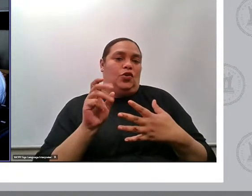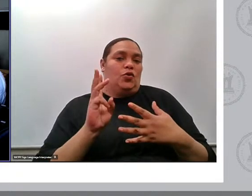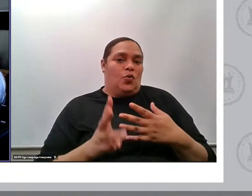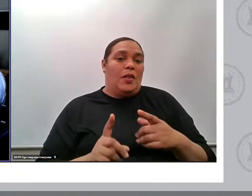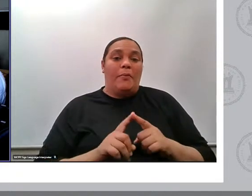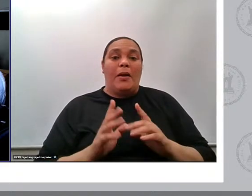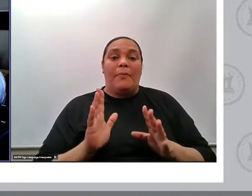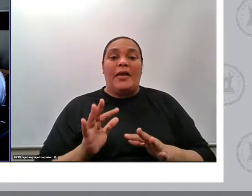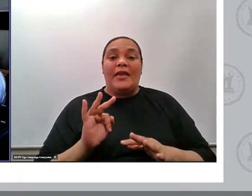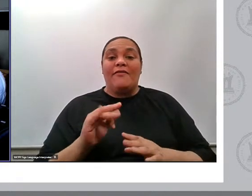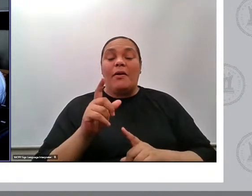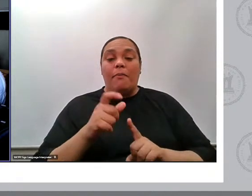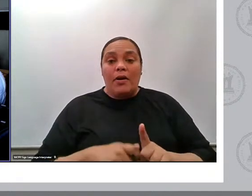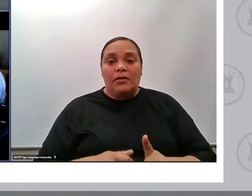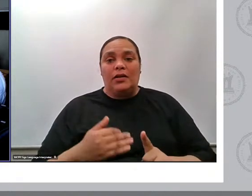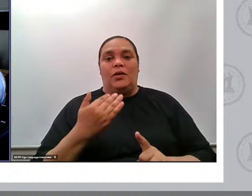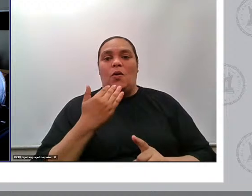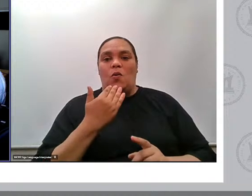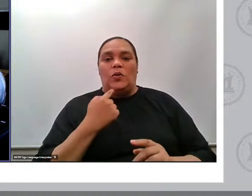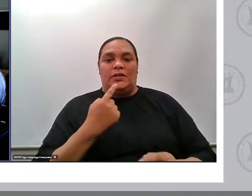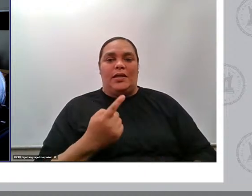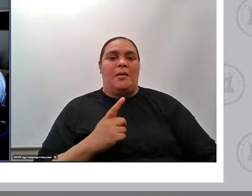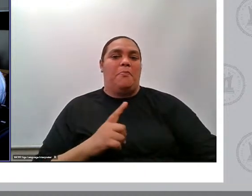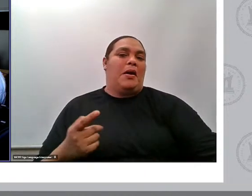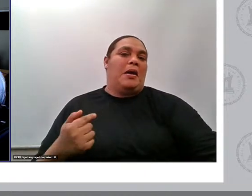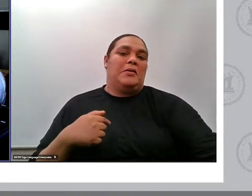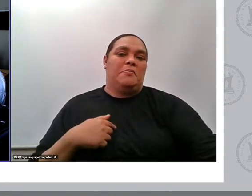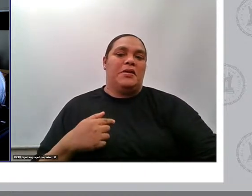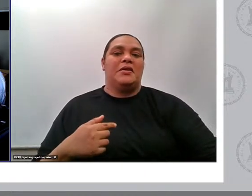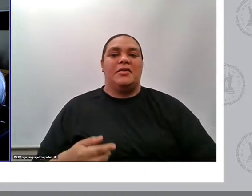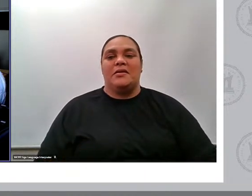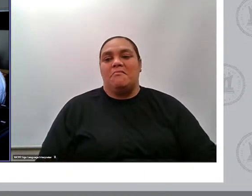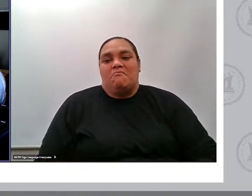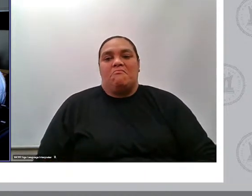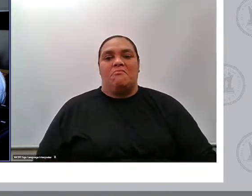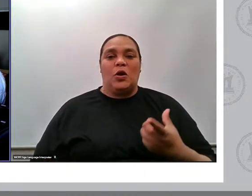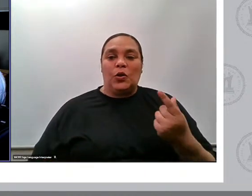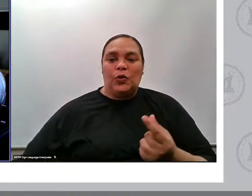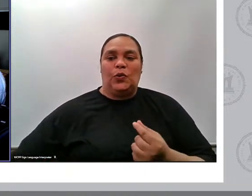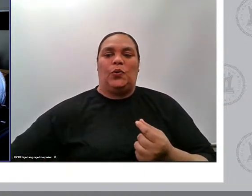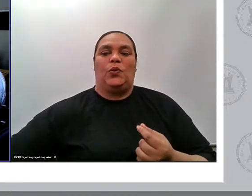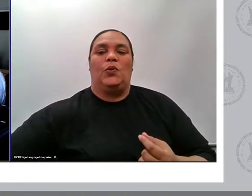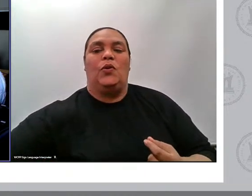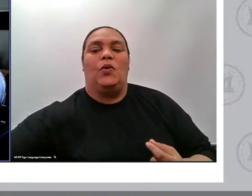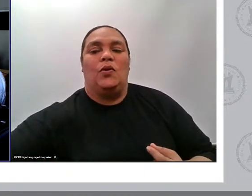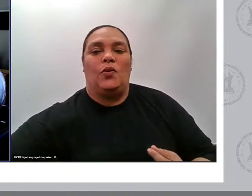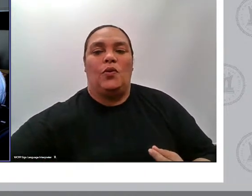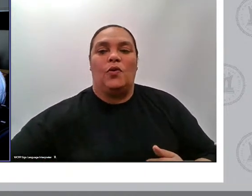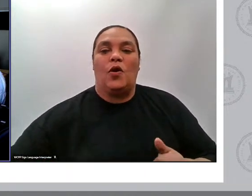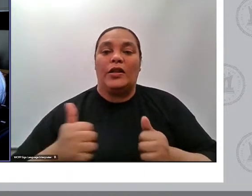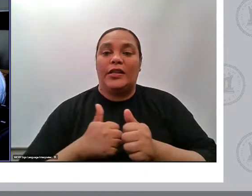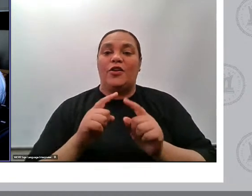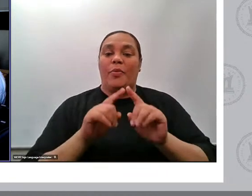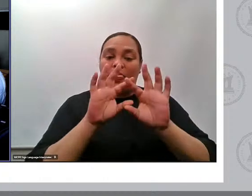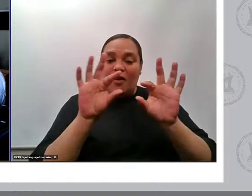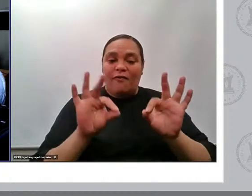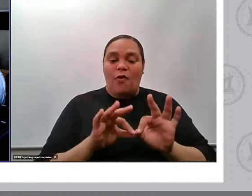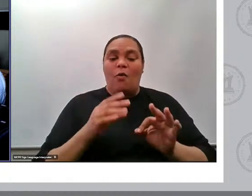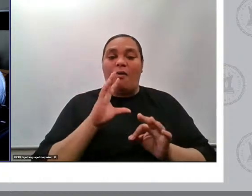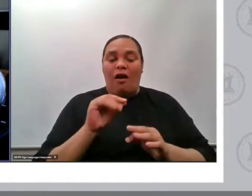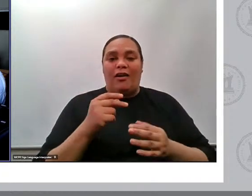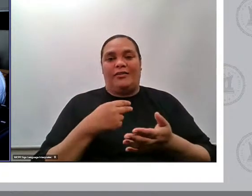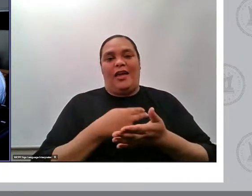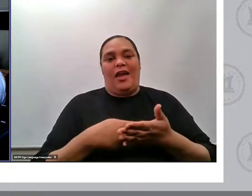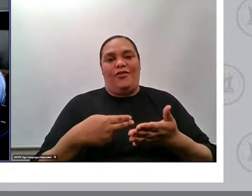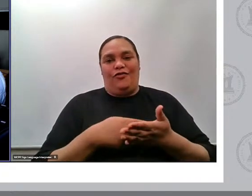only when somebody says, you know, but I actually do continue, although the form has indicated an address outside